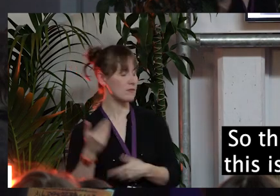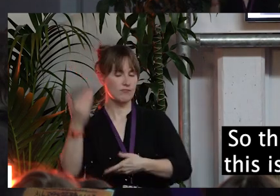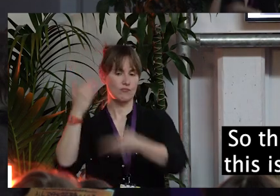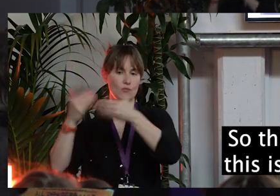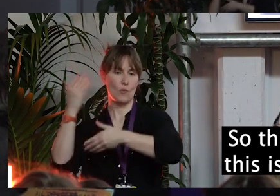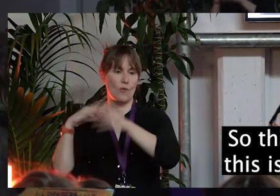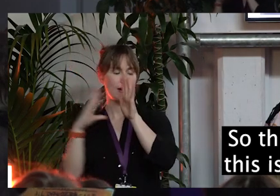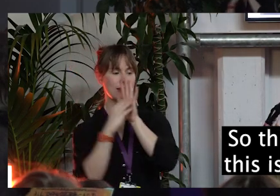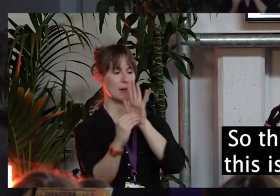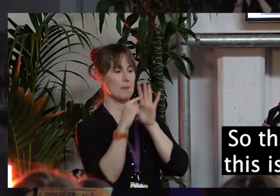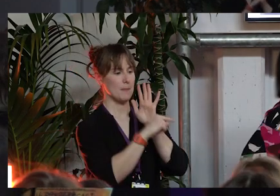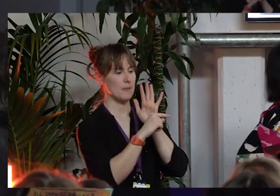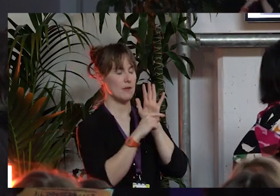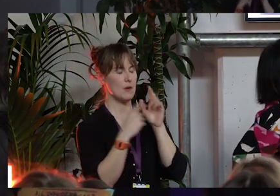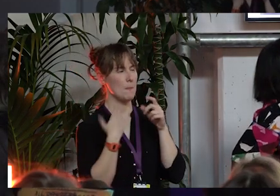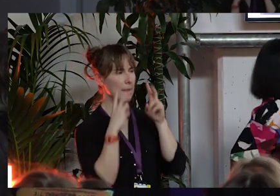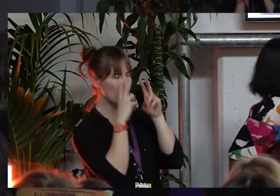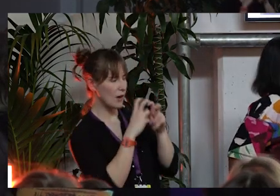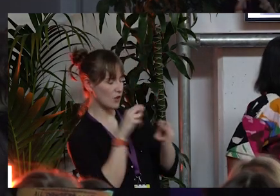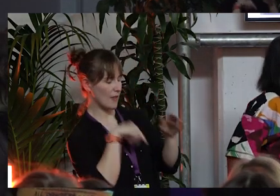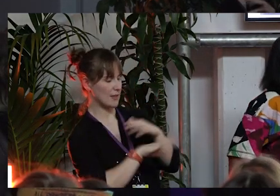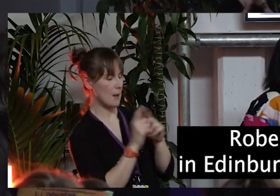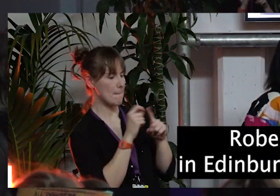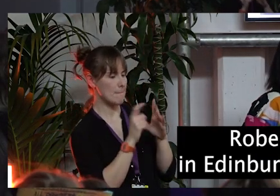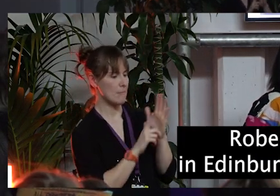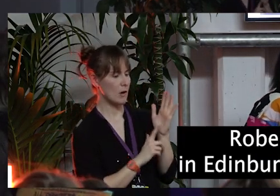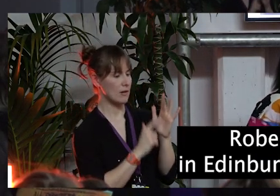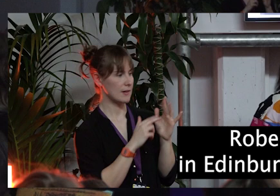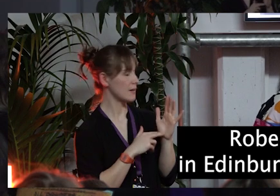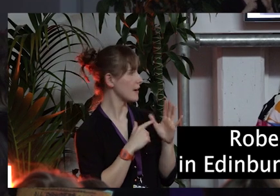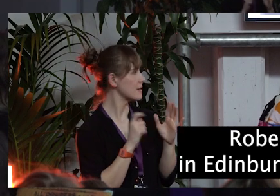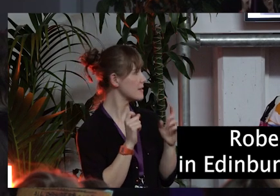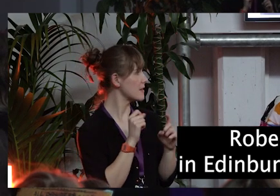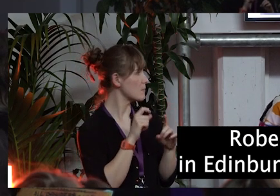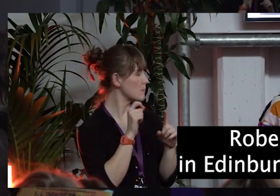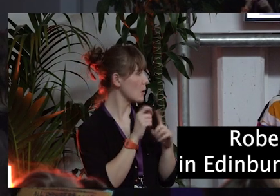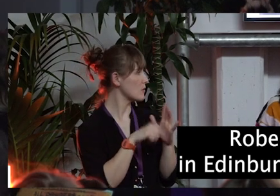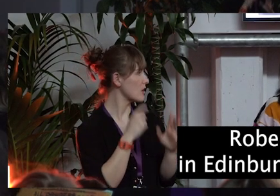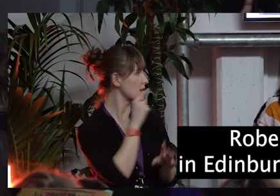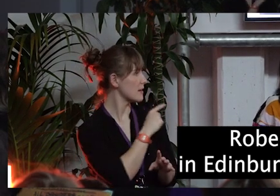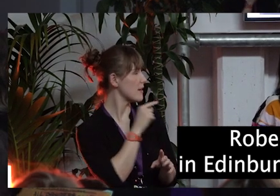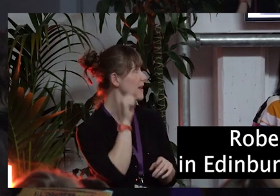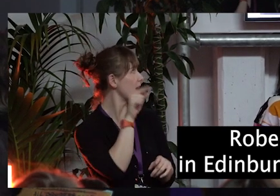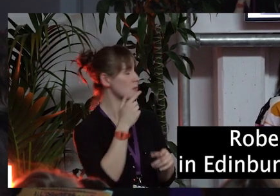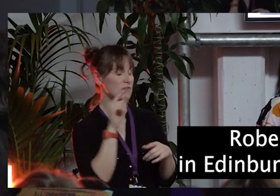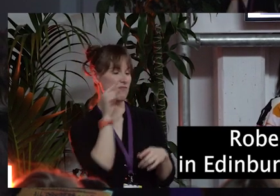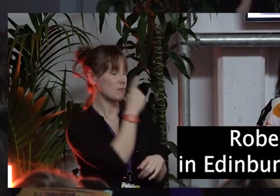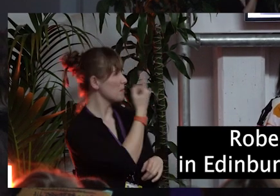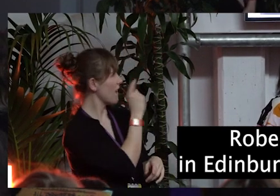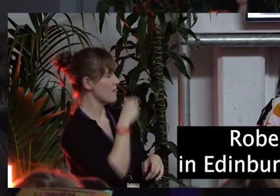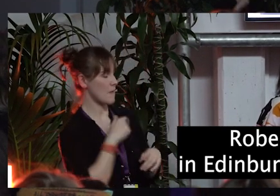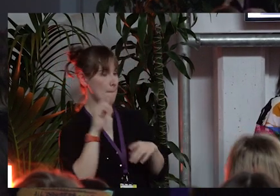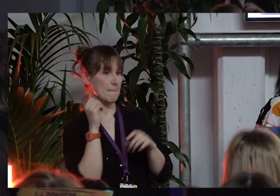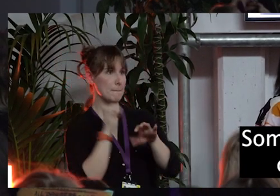is one we looked at in pollinations. This is Robert Fortune. Robert Fortune was a botanist based in Edinburgh. And he was sent out